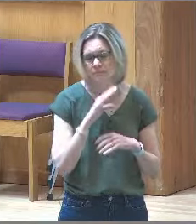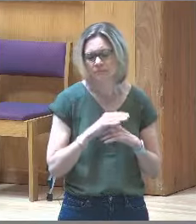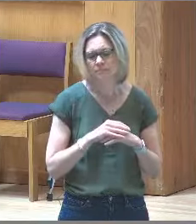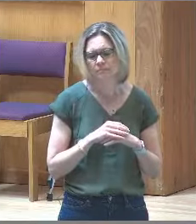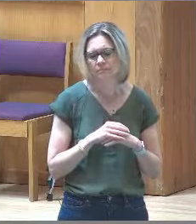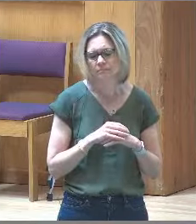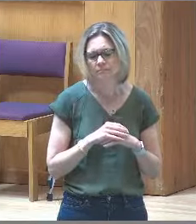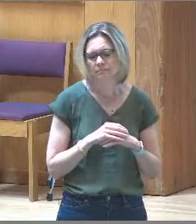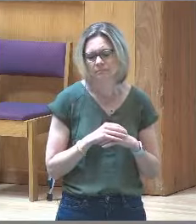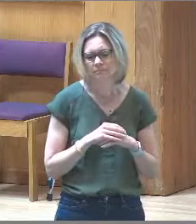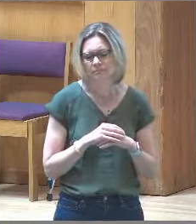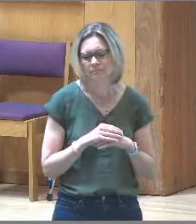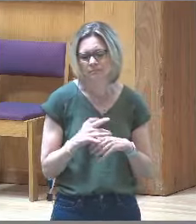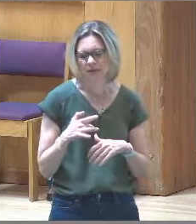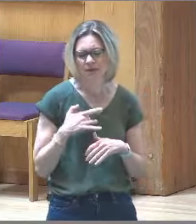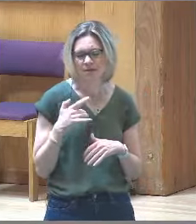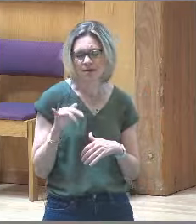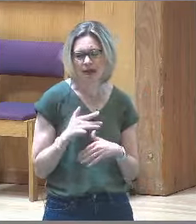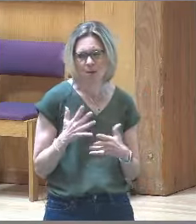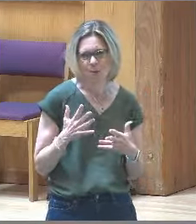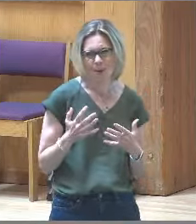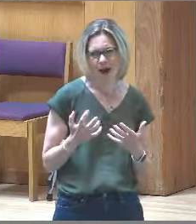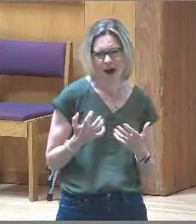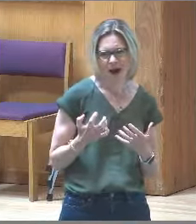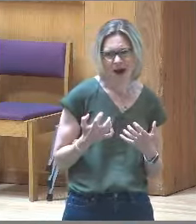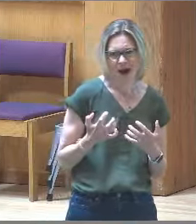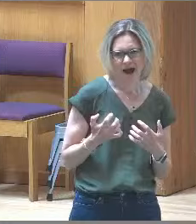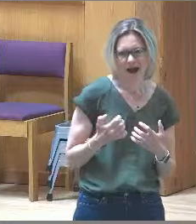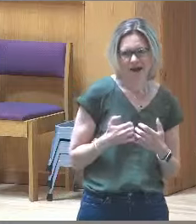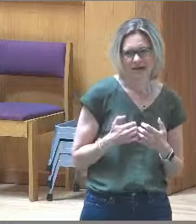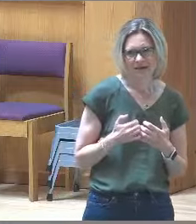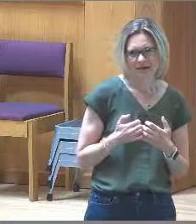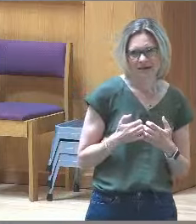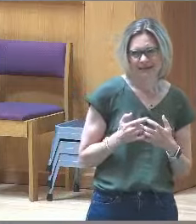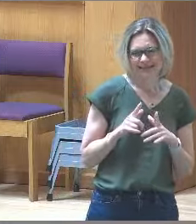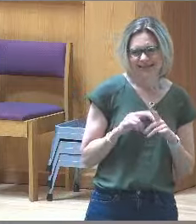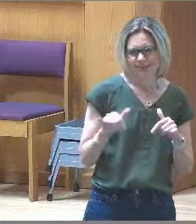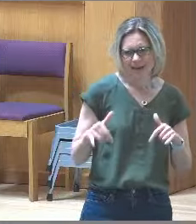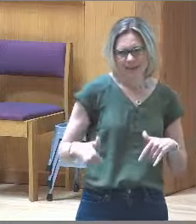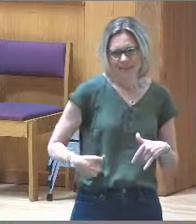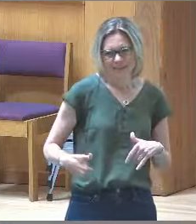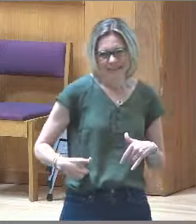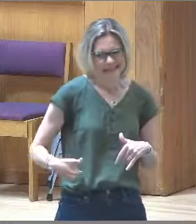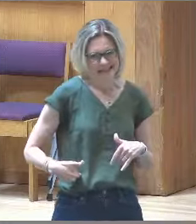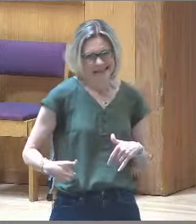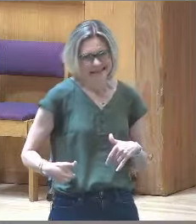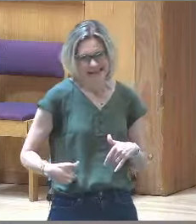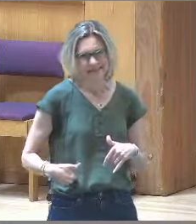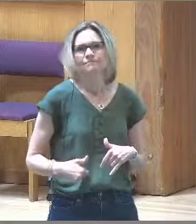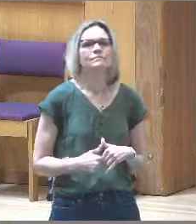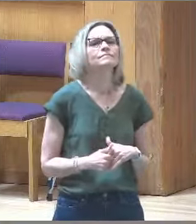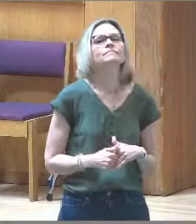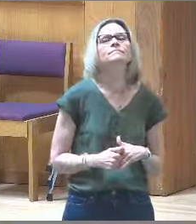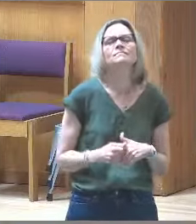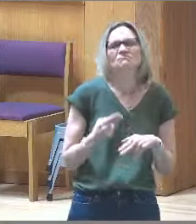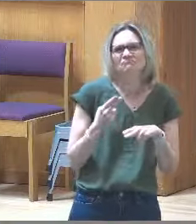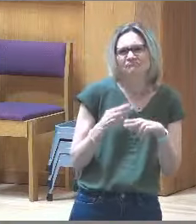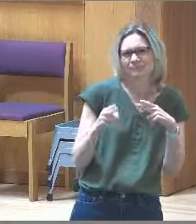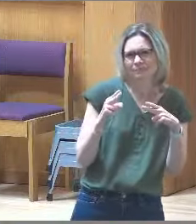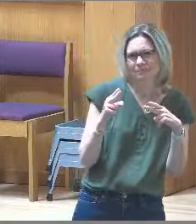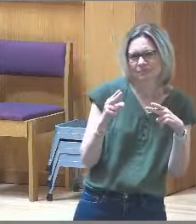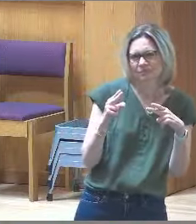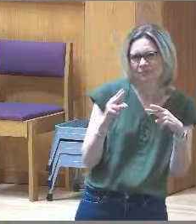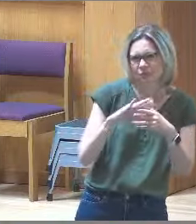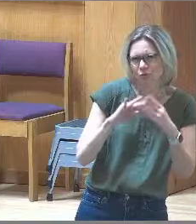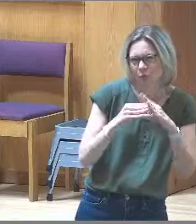When you feel like you want to do something and you really don't, you know that it's maybe not good to do it. Well, I'm going to tell you a very short story that